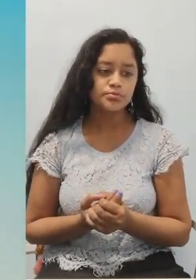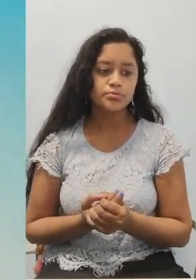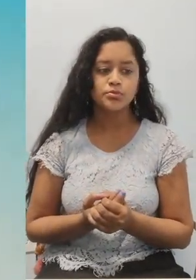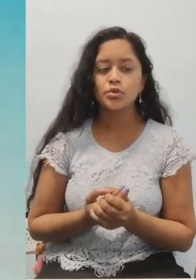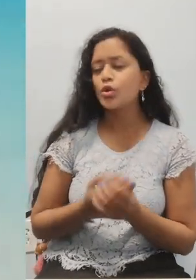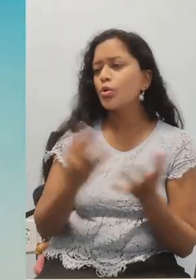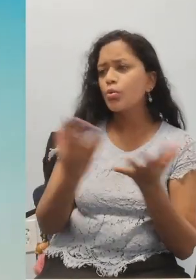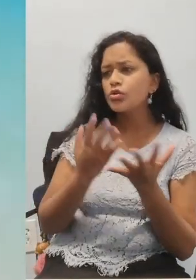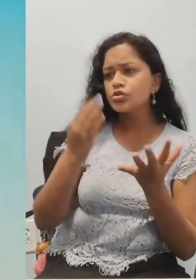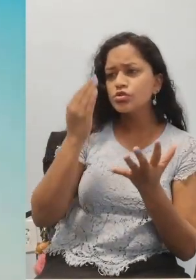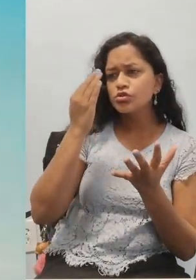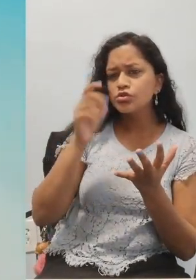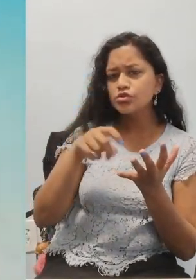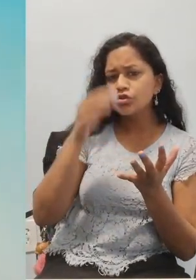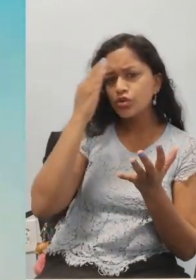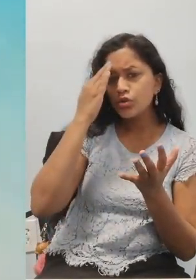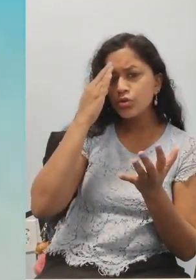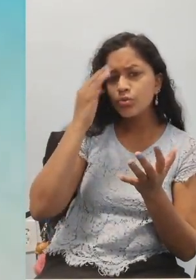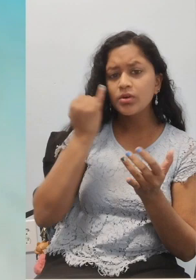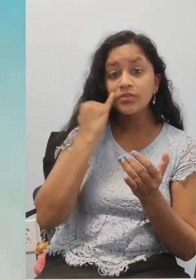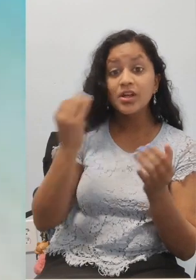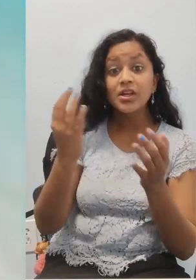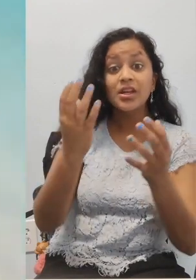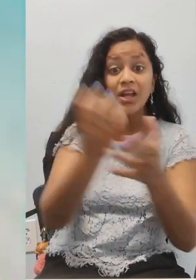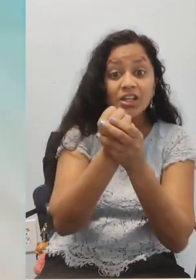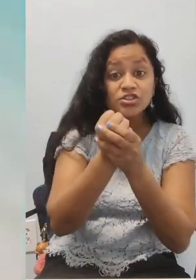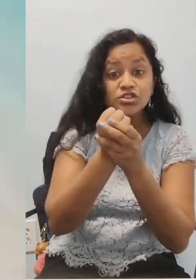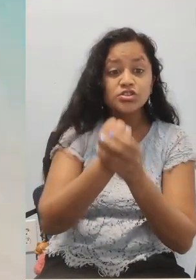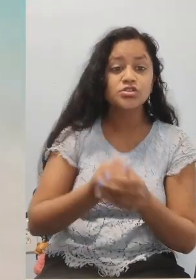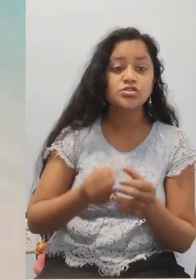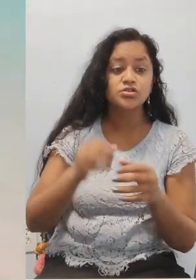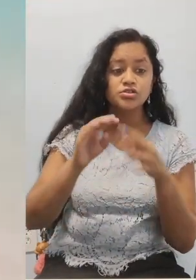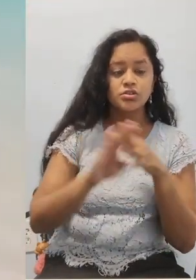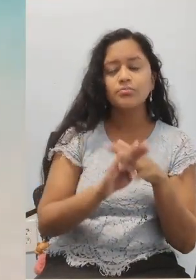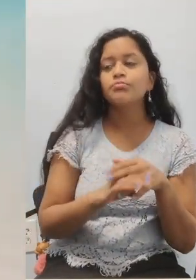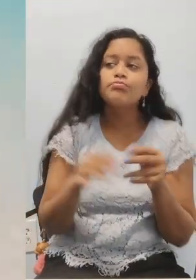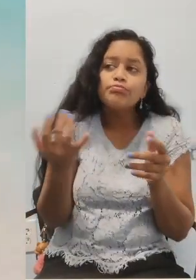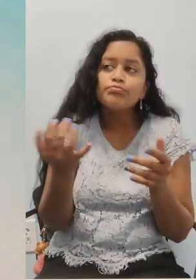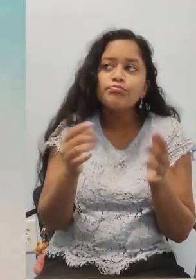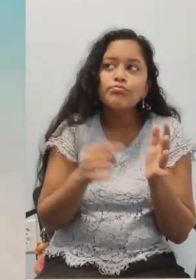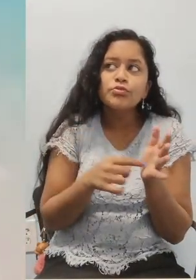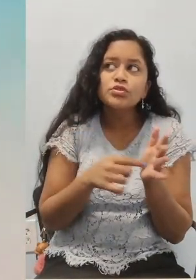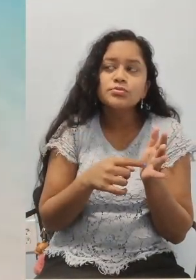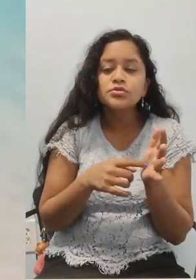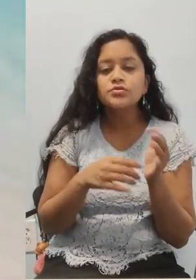What should people know if they catch a shark? When they catch a shark? Yeah, like fishermen. Yeah,